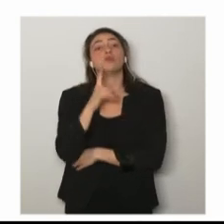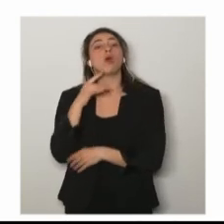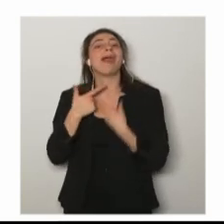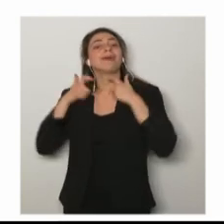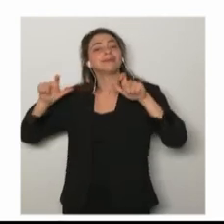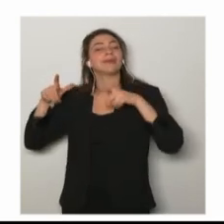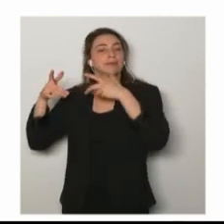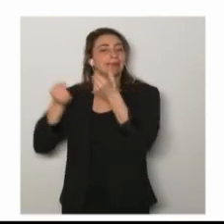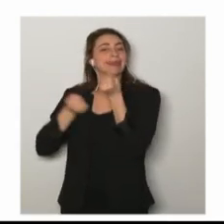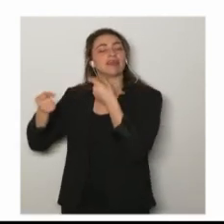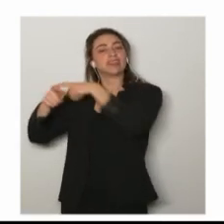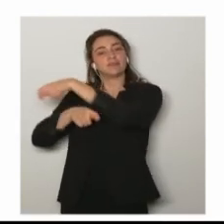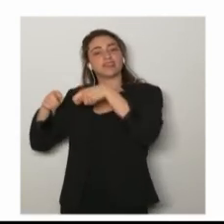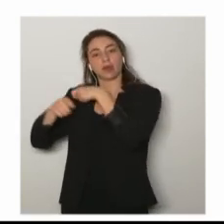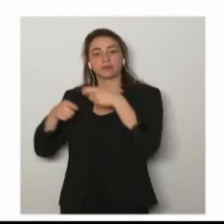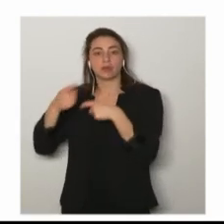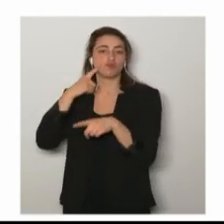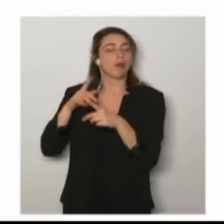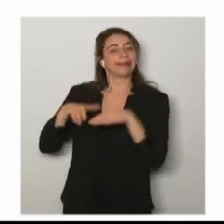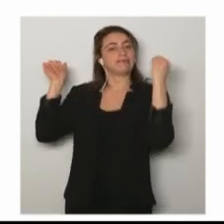prevent discriminations.